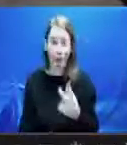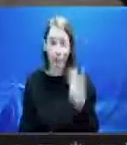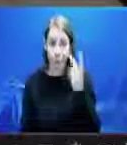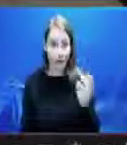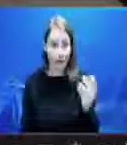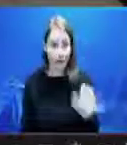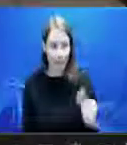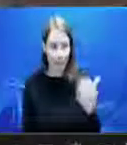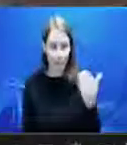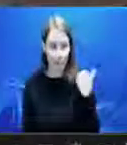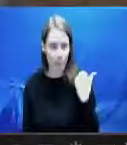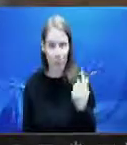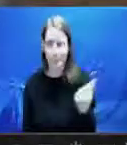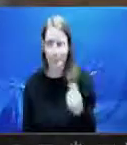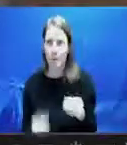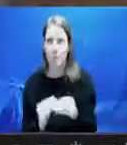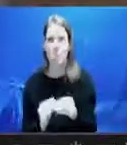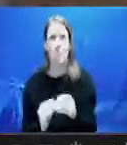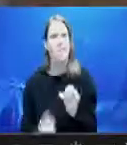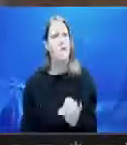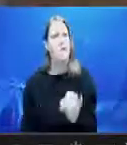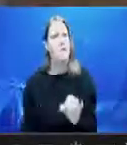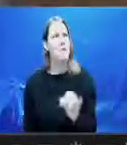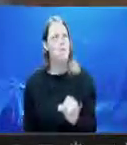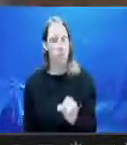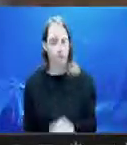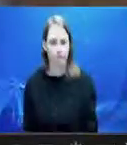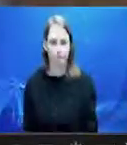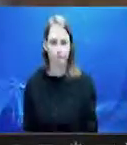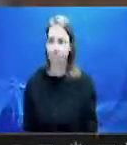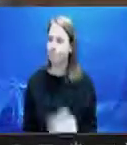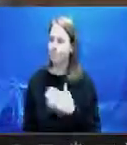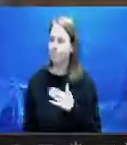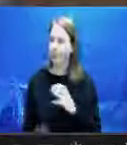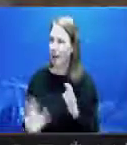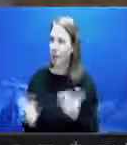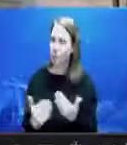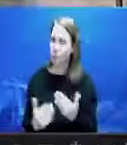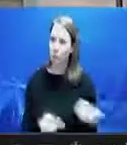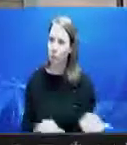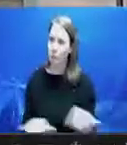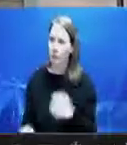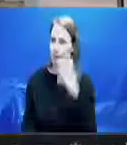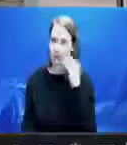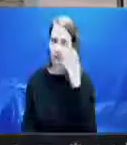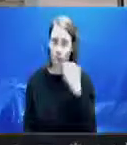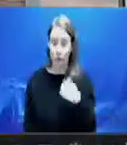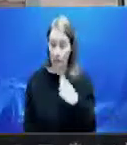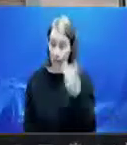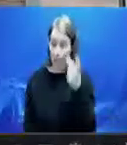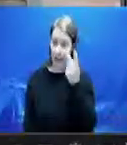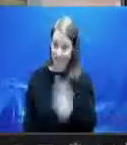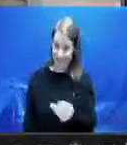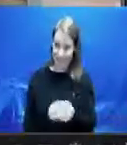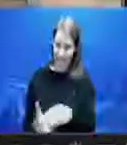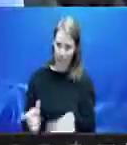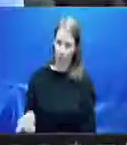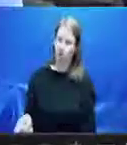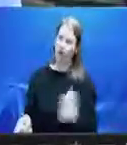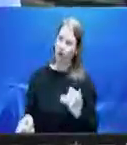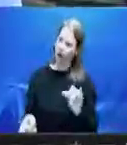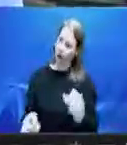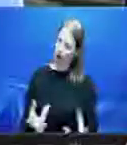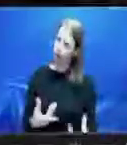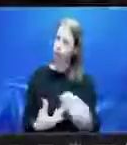something that's a little more profound. We had a very similar experience in our classroom. You know, we saw them taking part. We saw